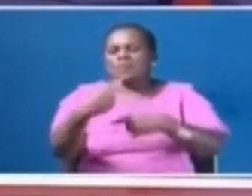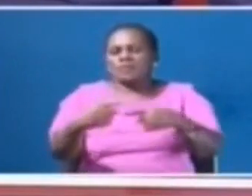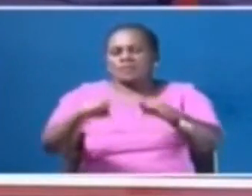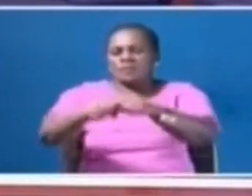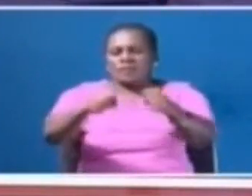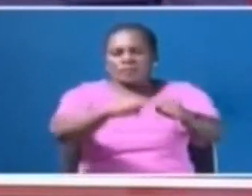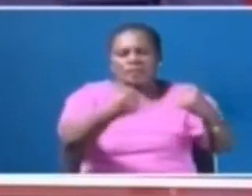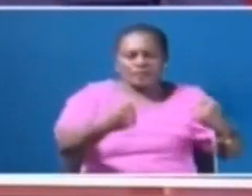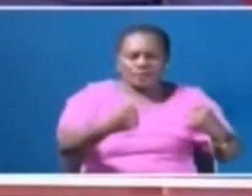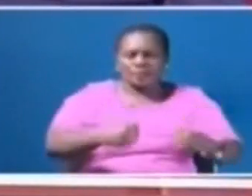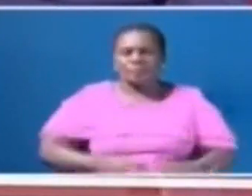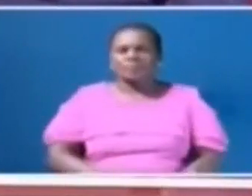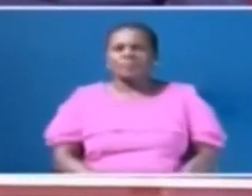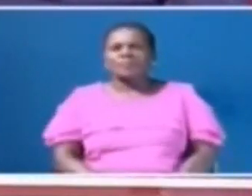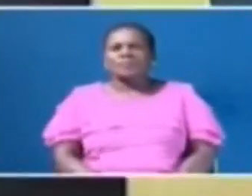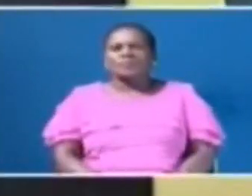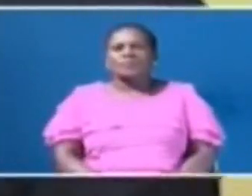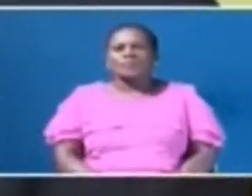Obuya opens our coverage tonight.